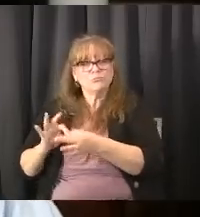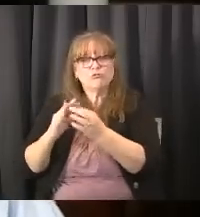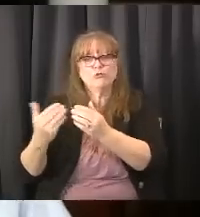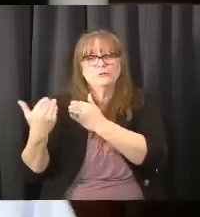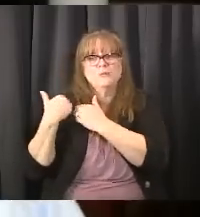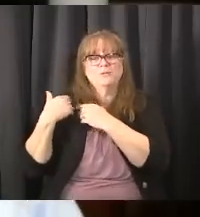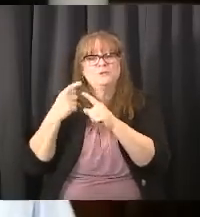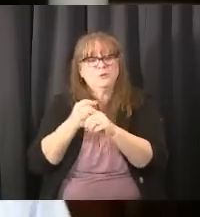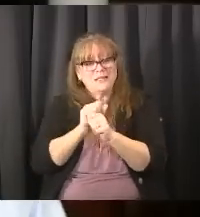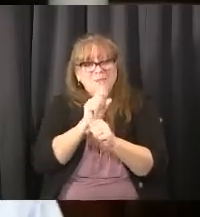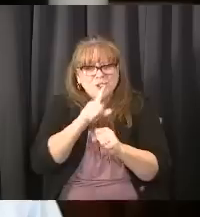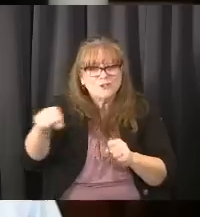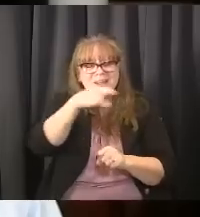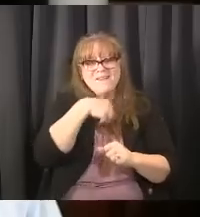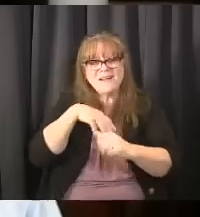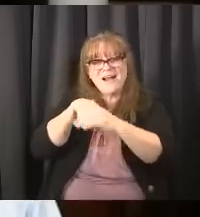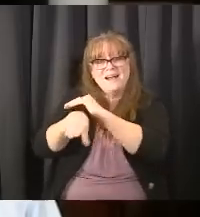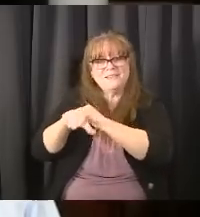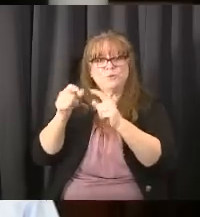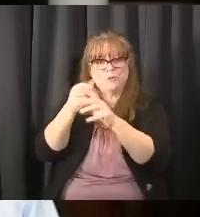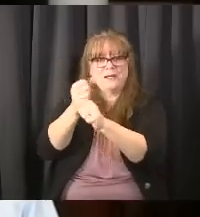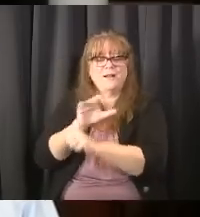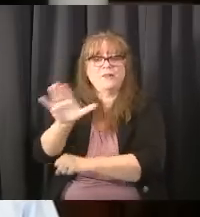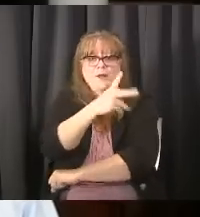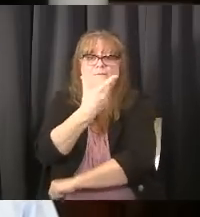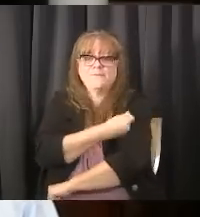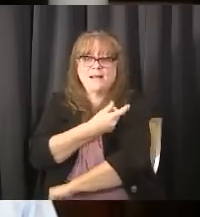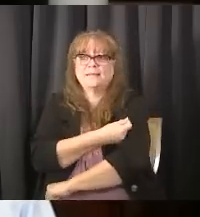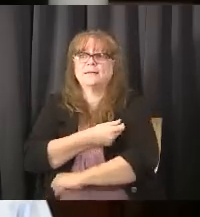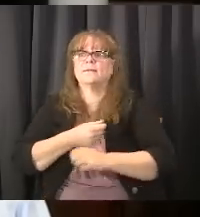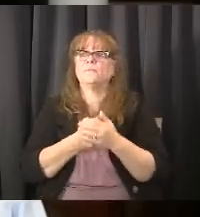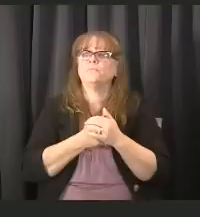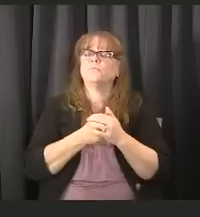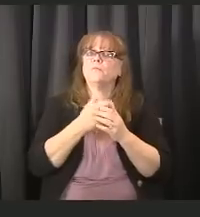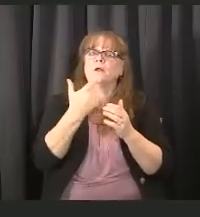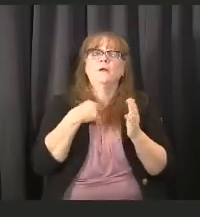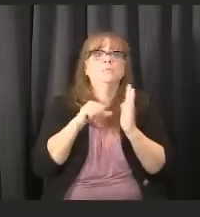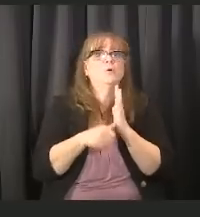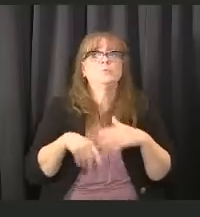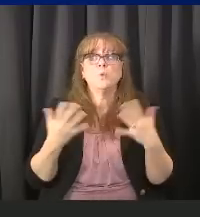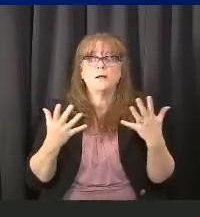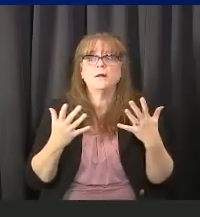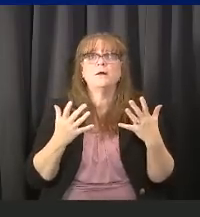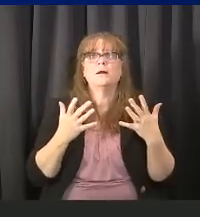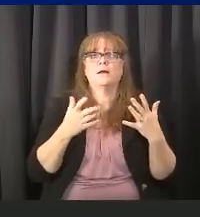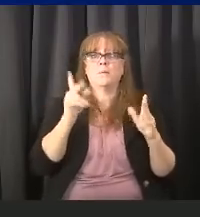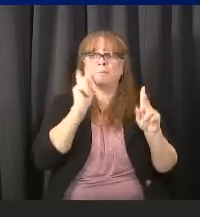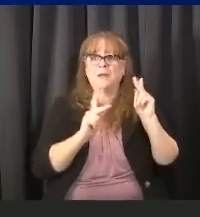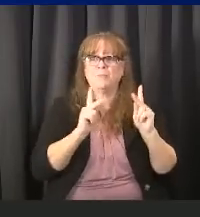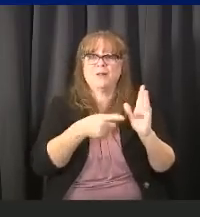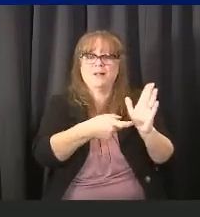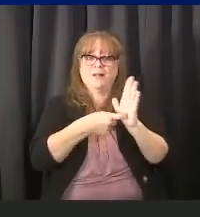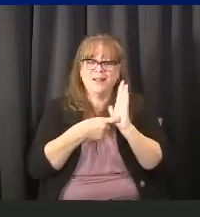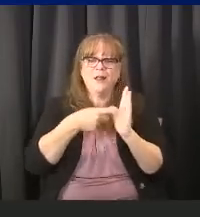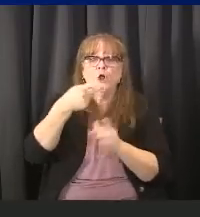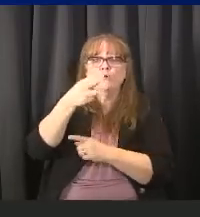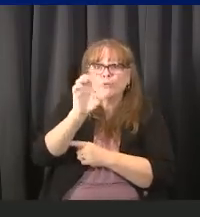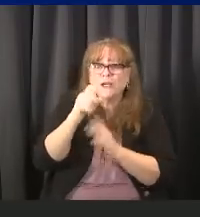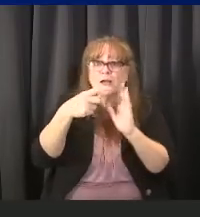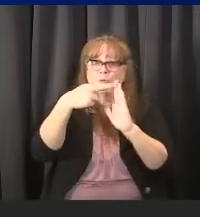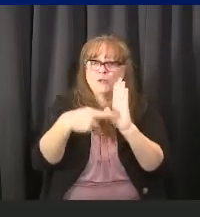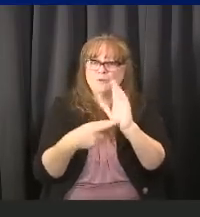What I'd like to emphasize is individuals do have to pre-register for the vaccine, and we do have our flyer out that